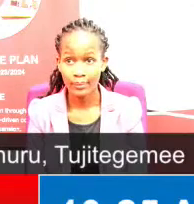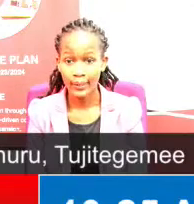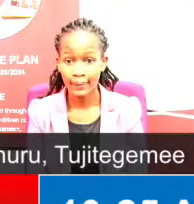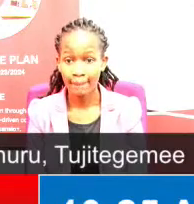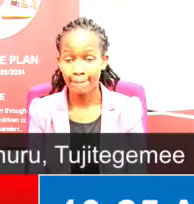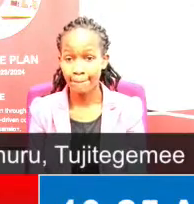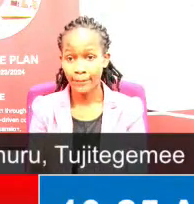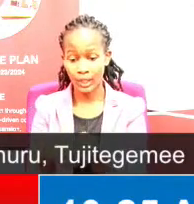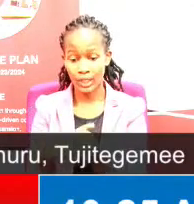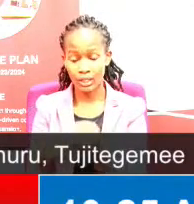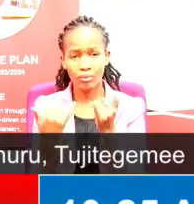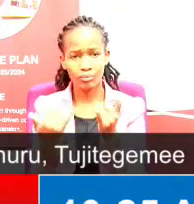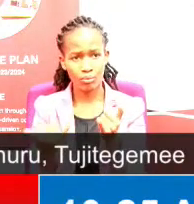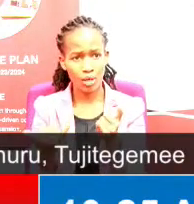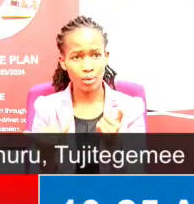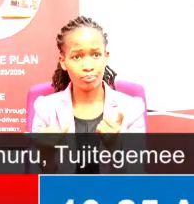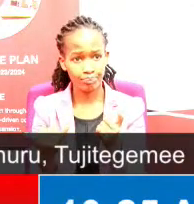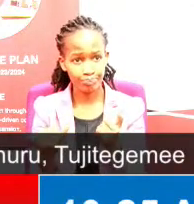At this juncture,